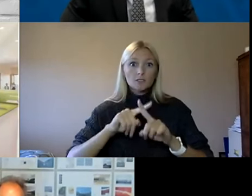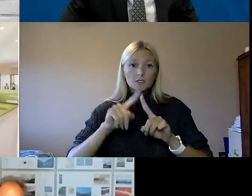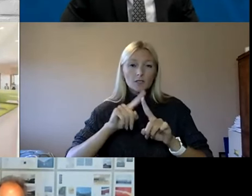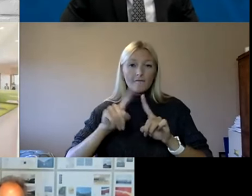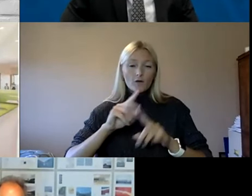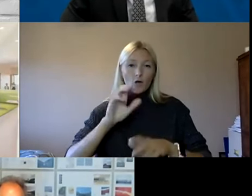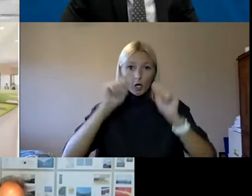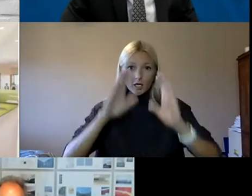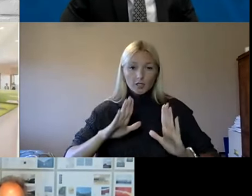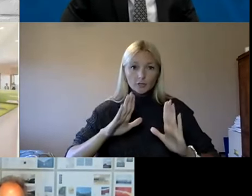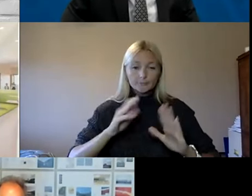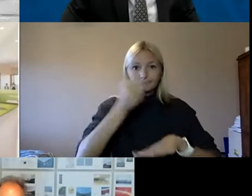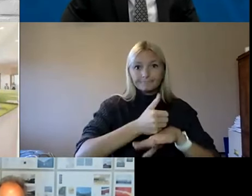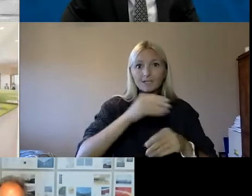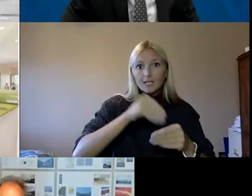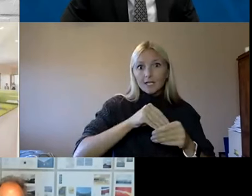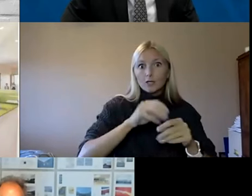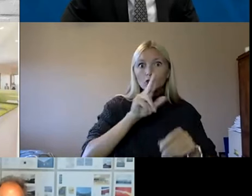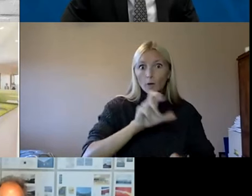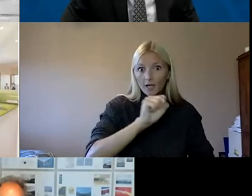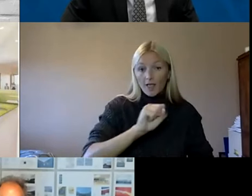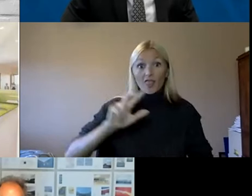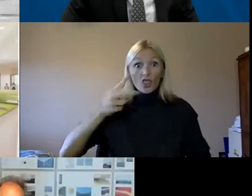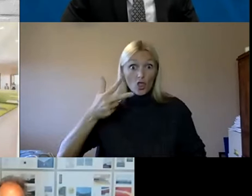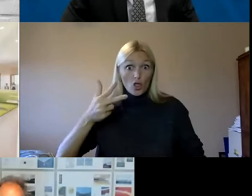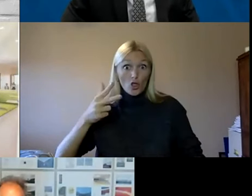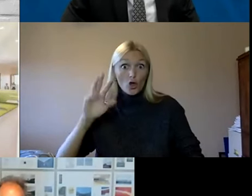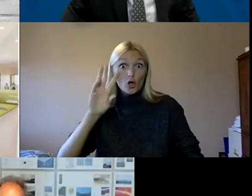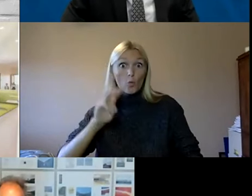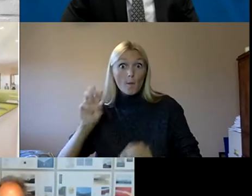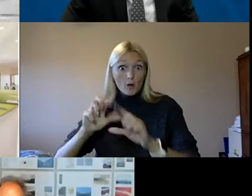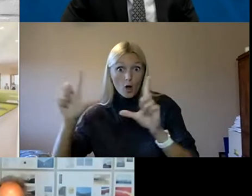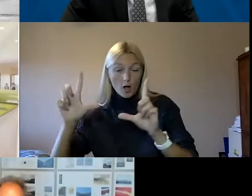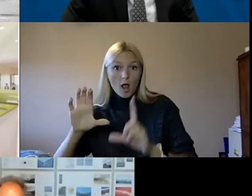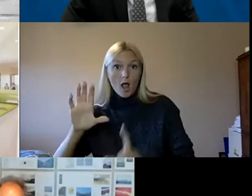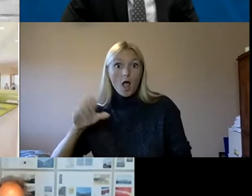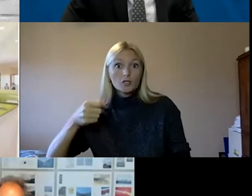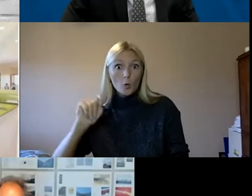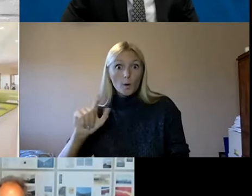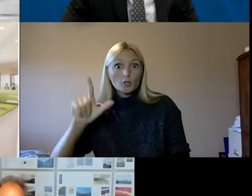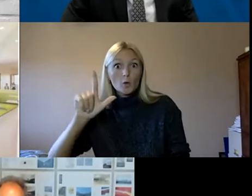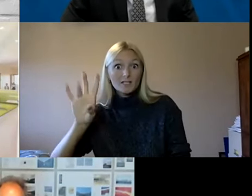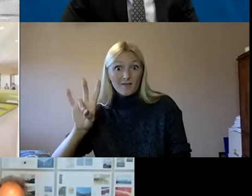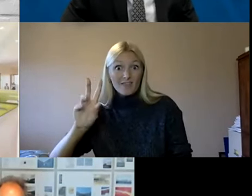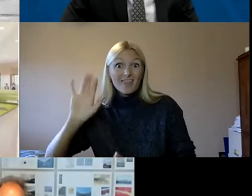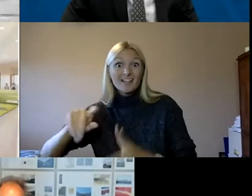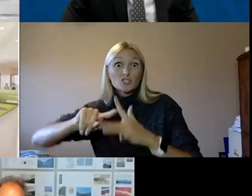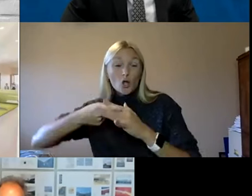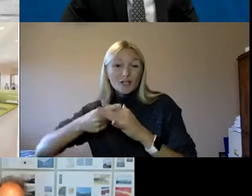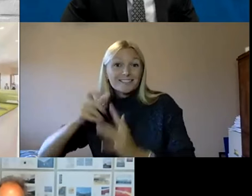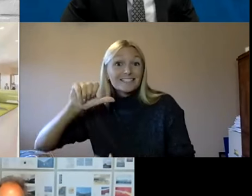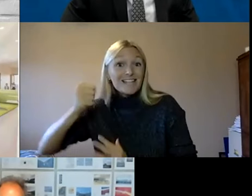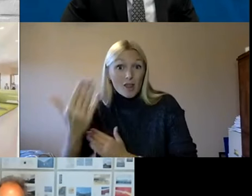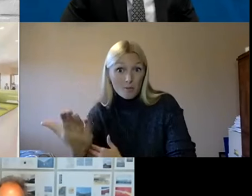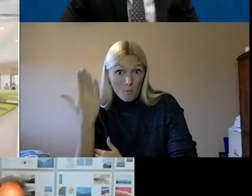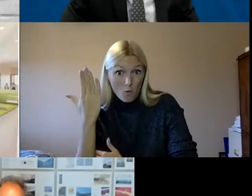The third webinar is scheduled for October 27th, and that seminar will begin at 10 o'clock a.m. Eastern Standard